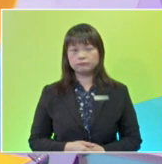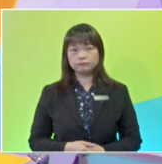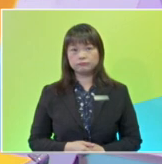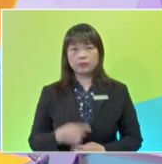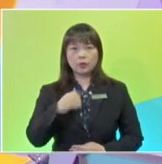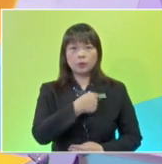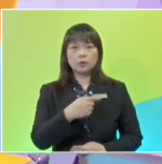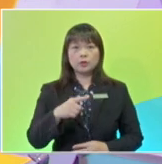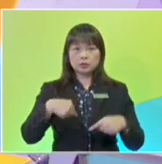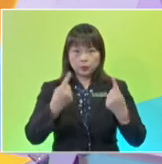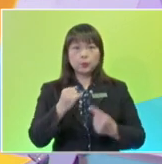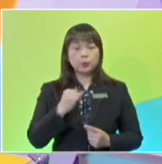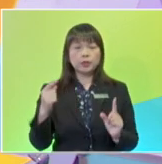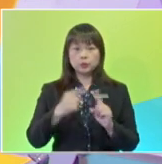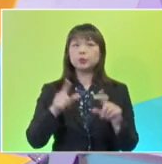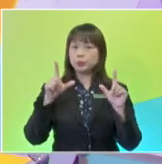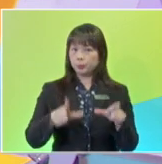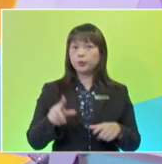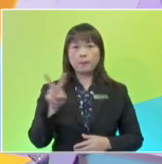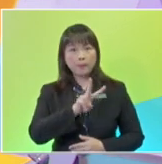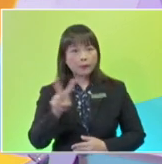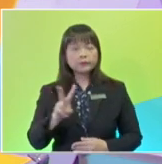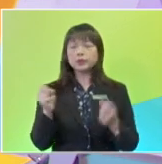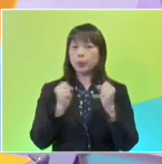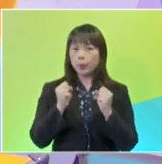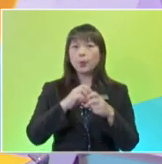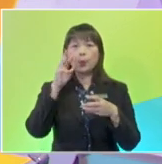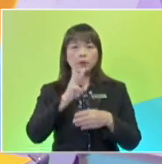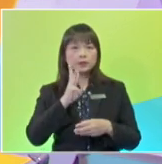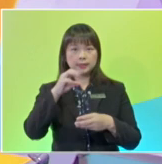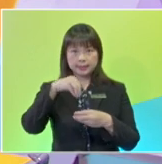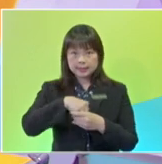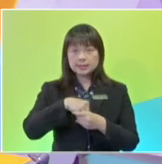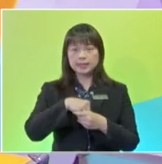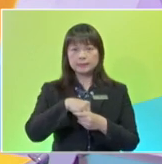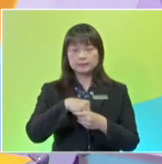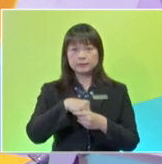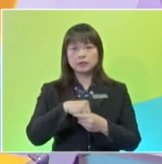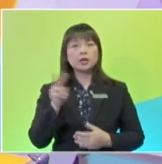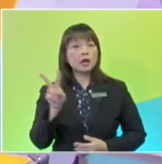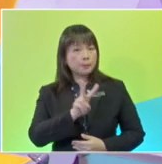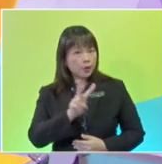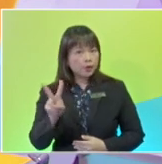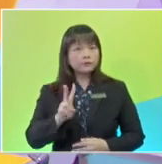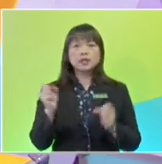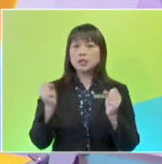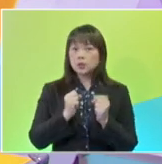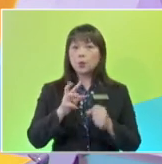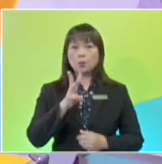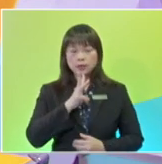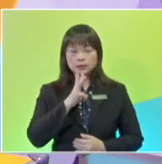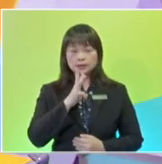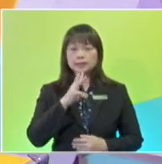put both cold water inside. Mm-hmm. Both also cold water? Yes. So this experiment, we are going